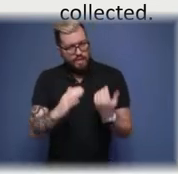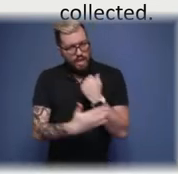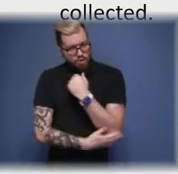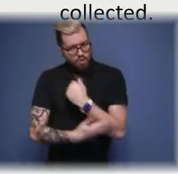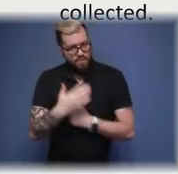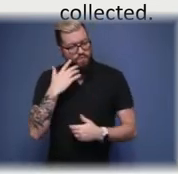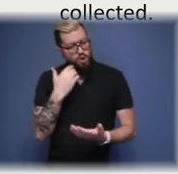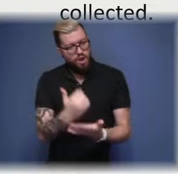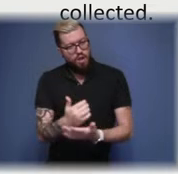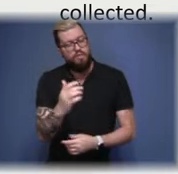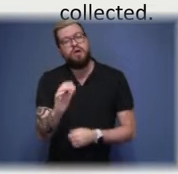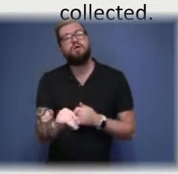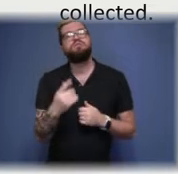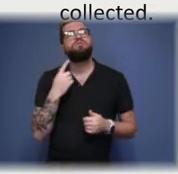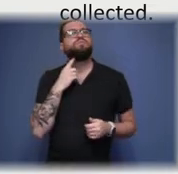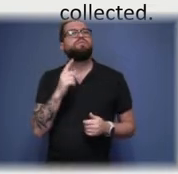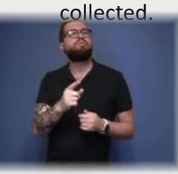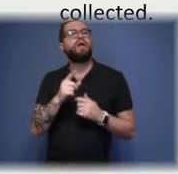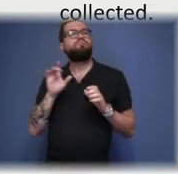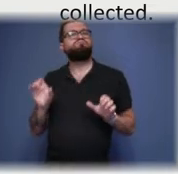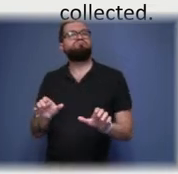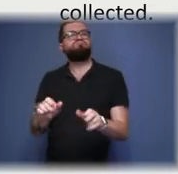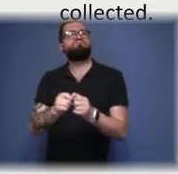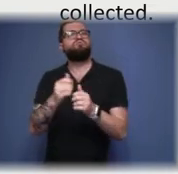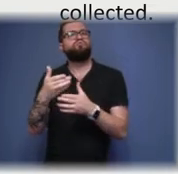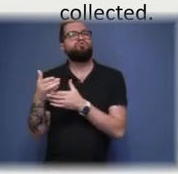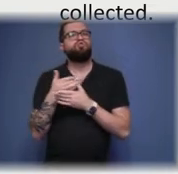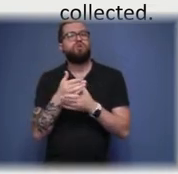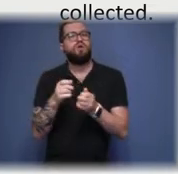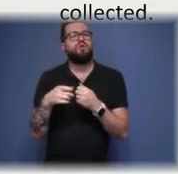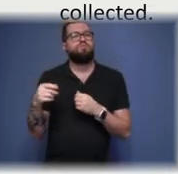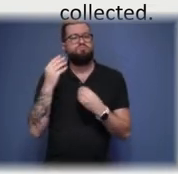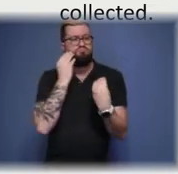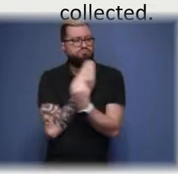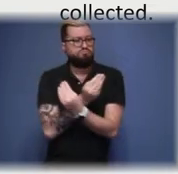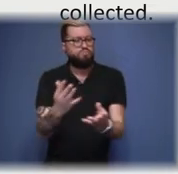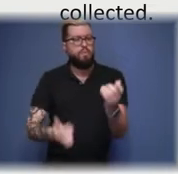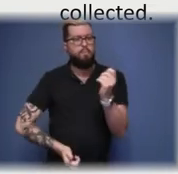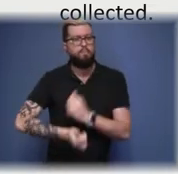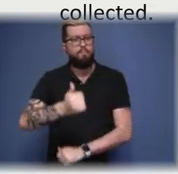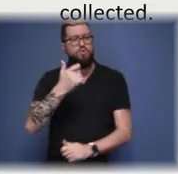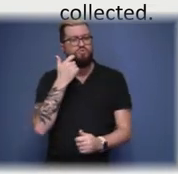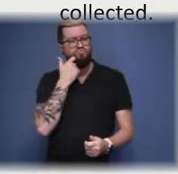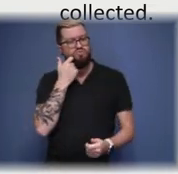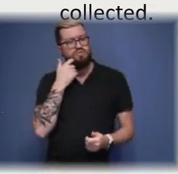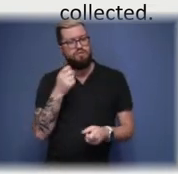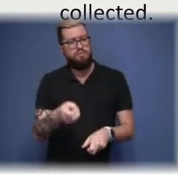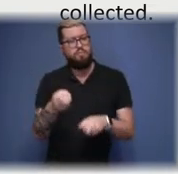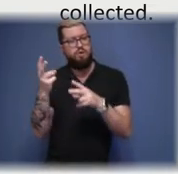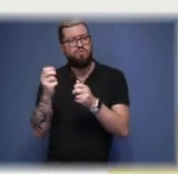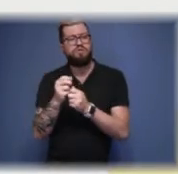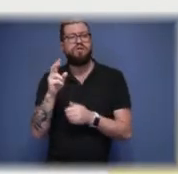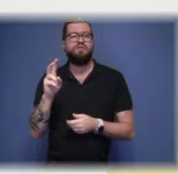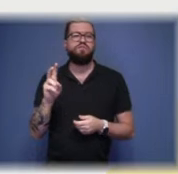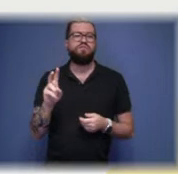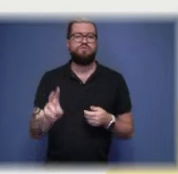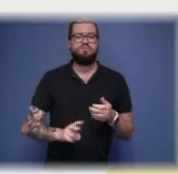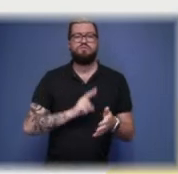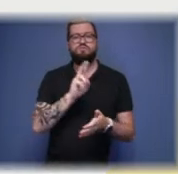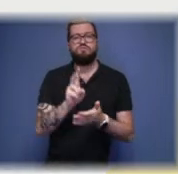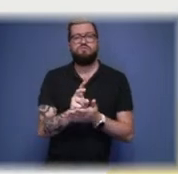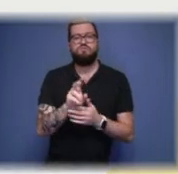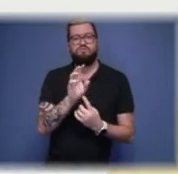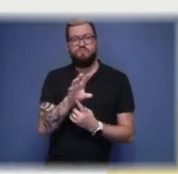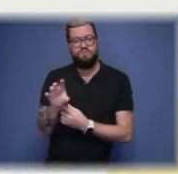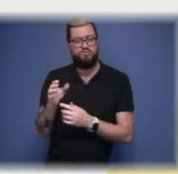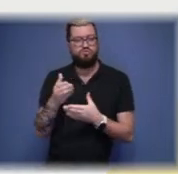endeavor. Wanted to take a moment today to just share with you our most recent posting, and I believe Randy has our video for you to share.